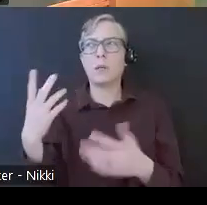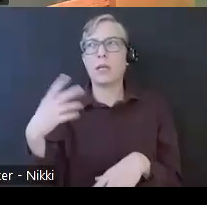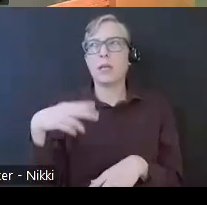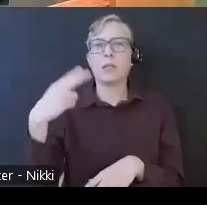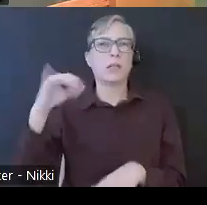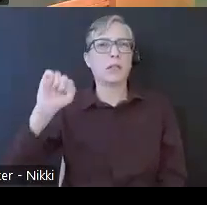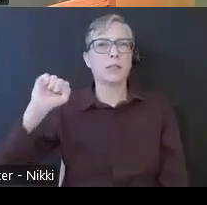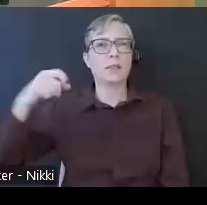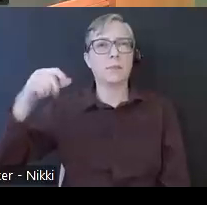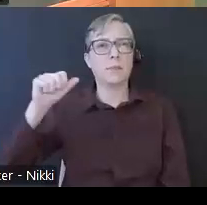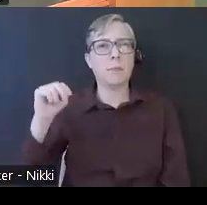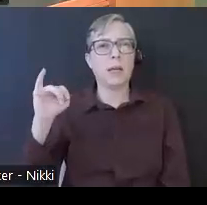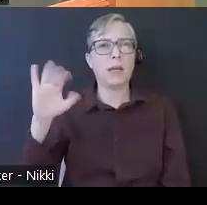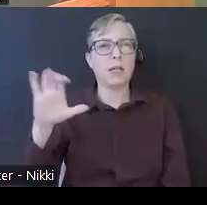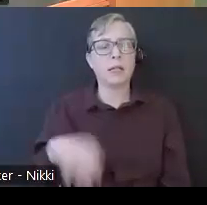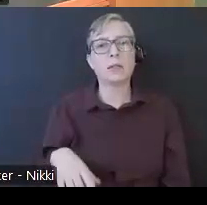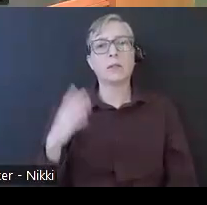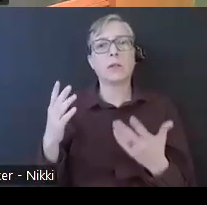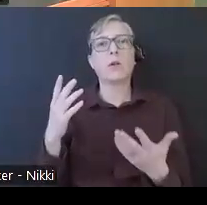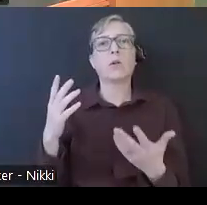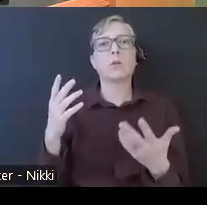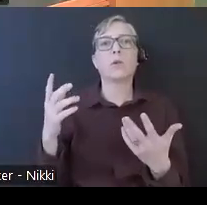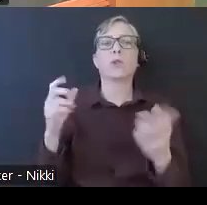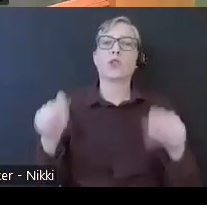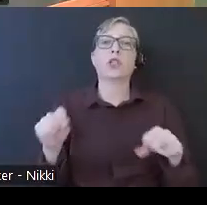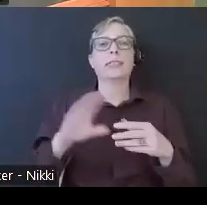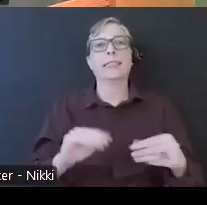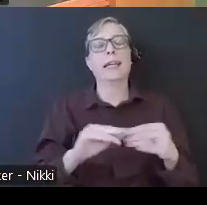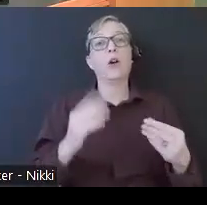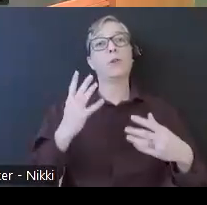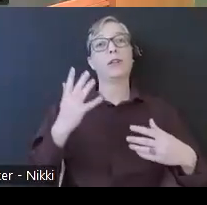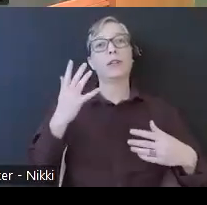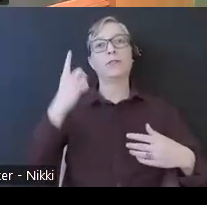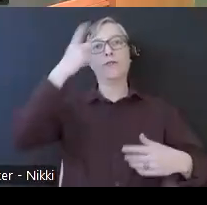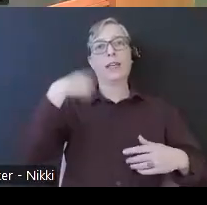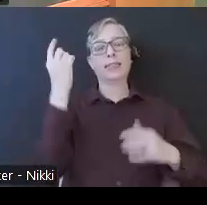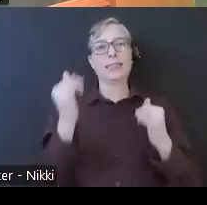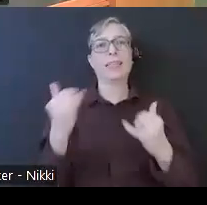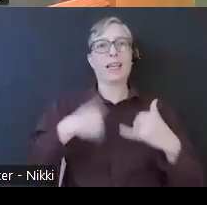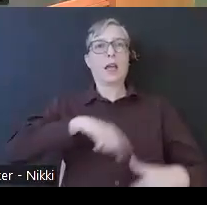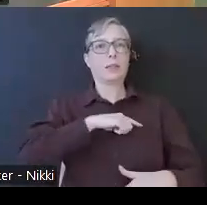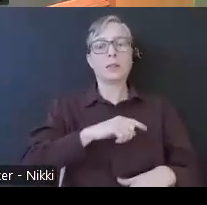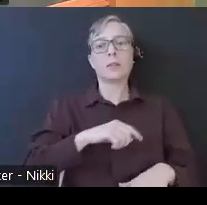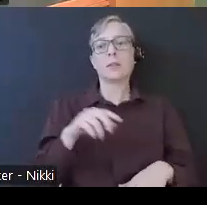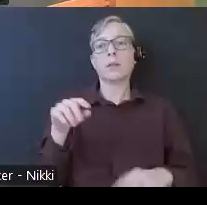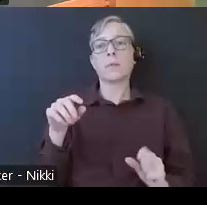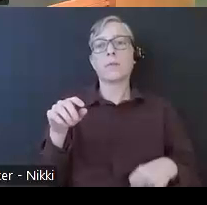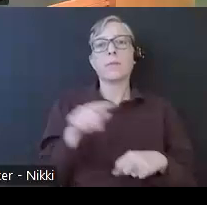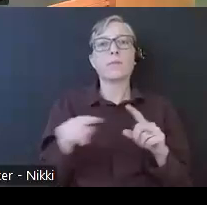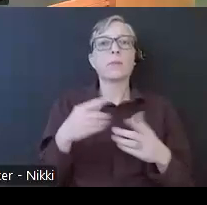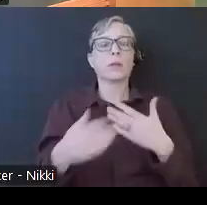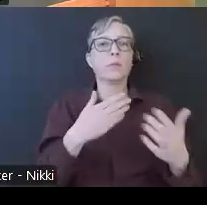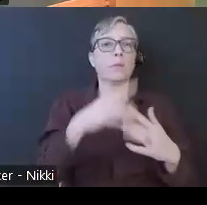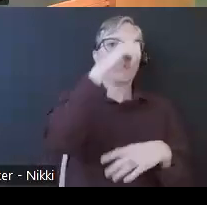having faces like us, but I think the key thing is the techniques worked. It didn't matter if you were Black or